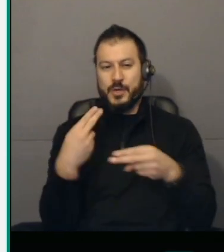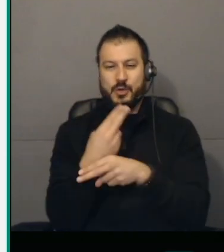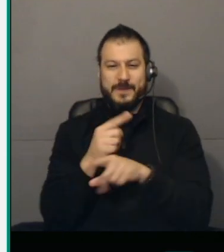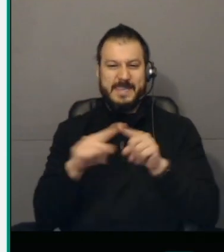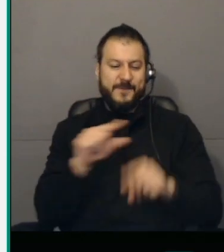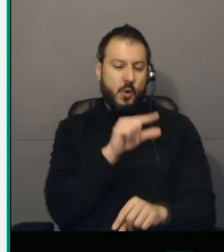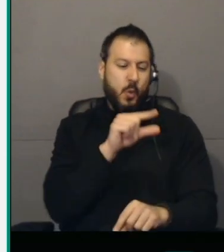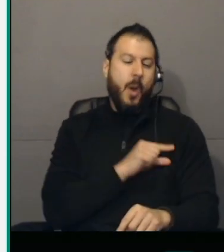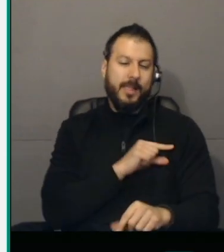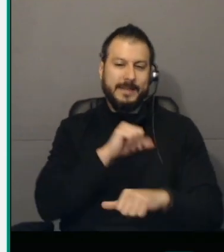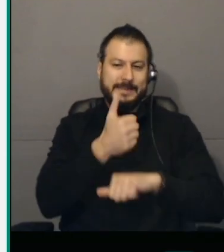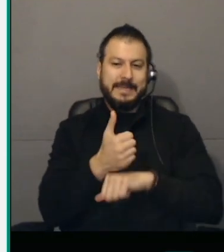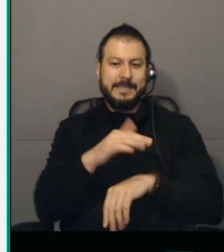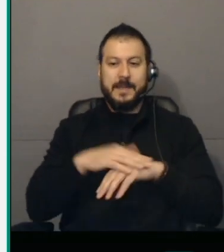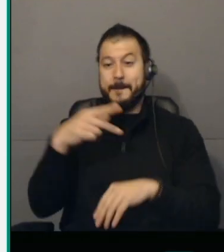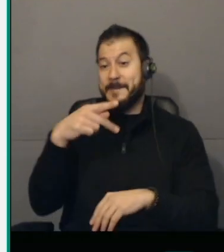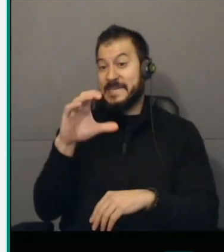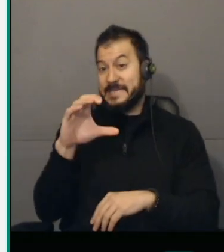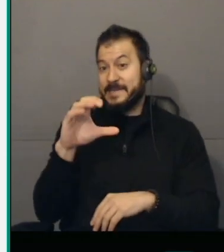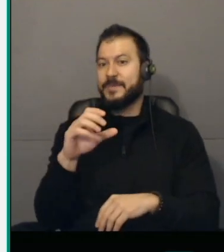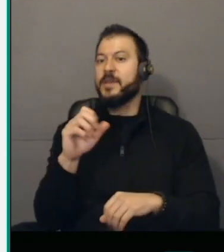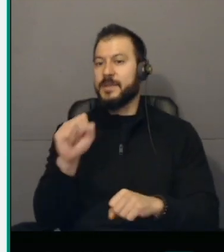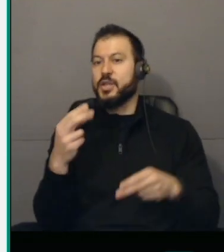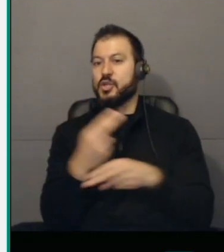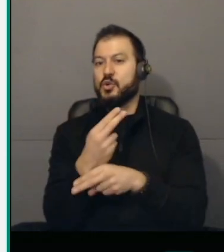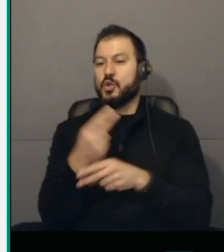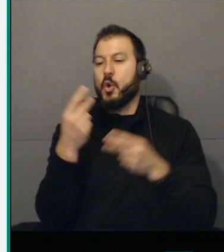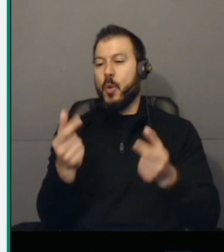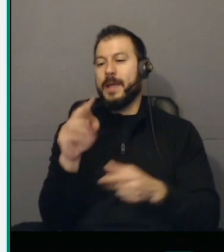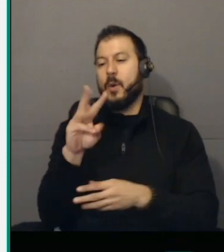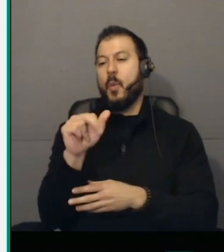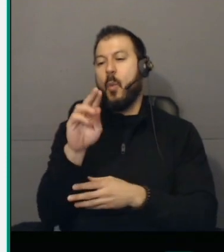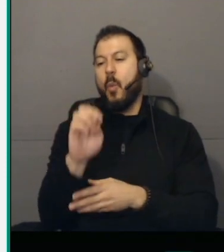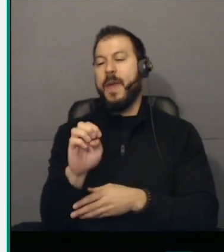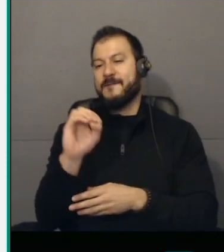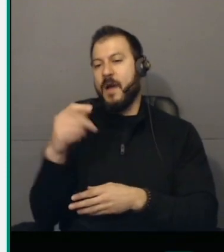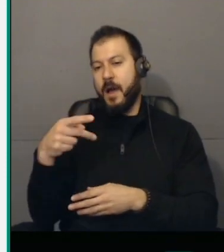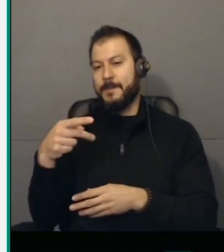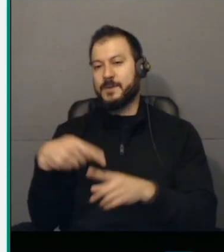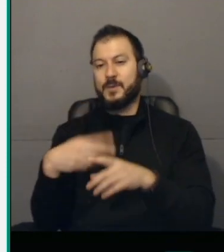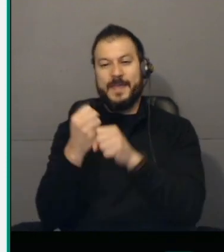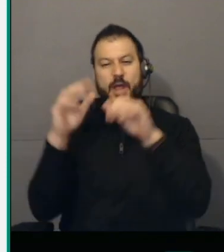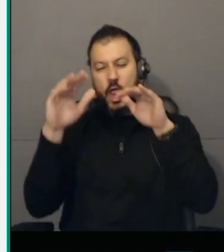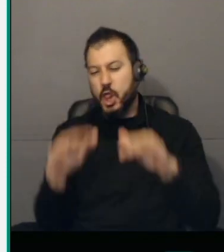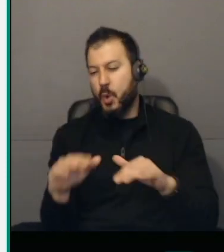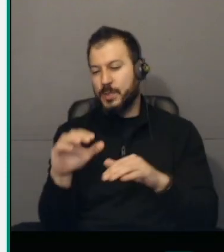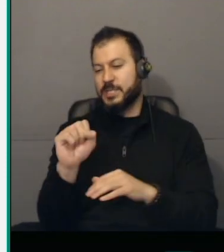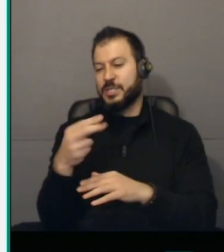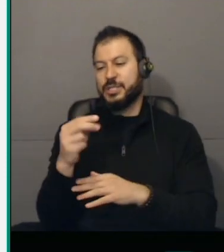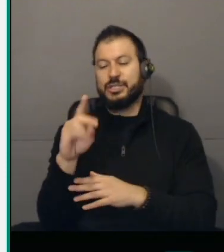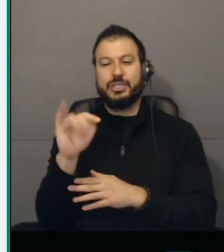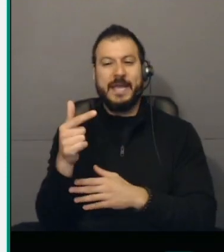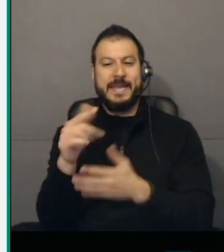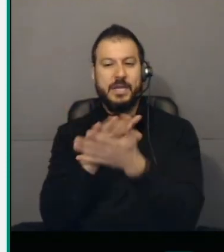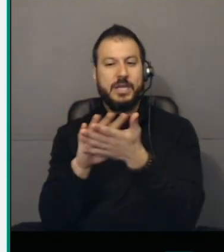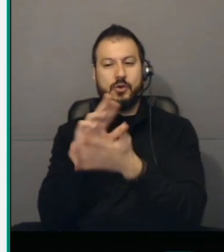quality settings on PC. At the end, you can use a quick wave op to get the lowest shading rate for that